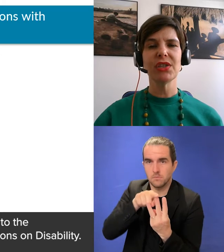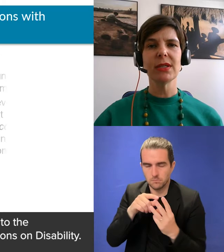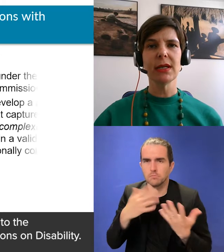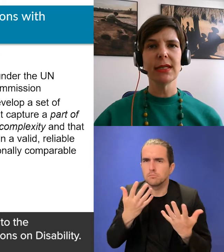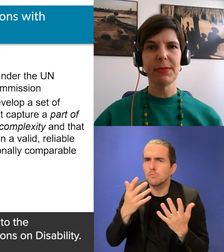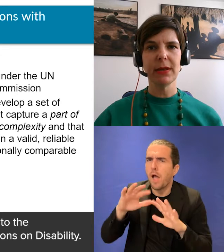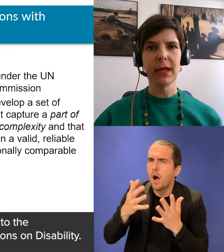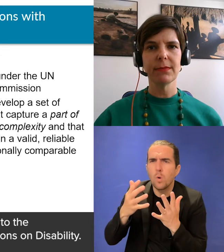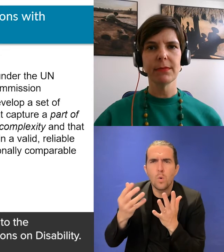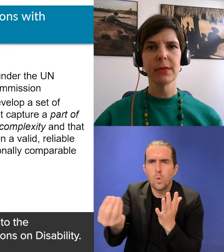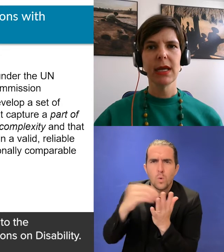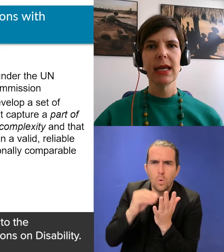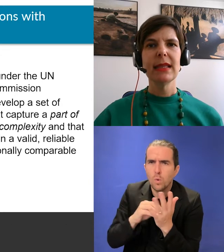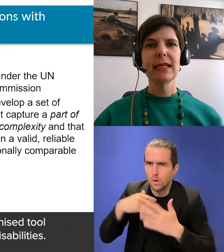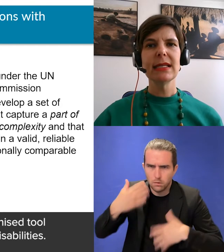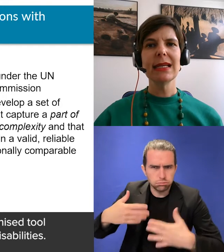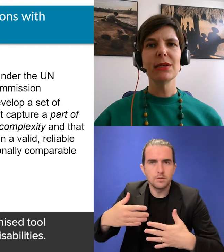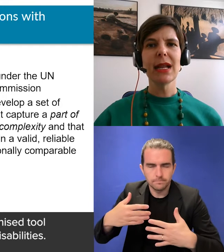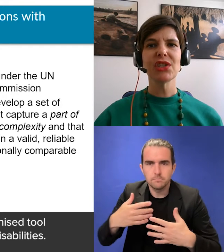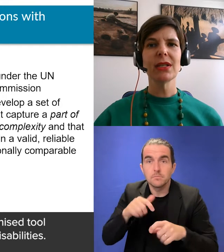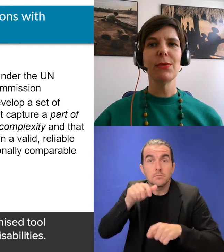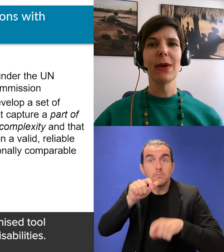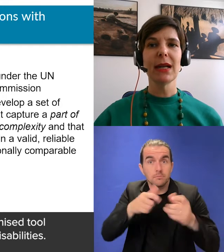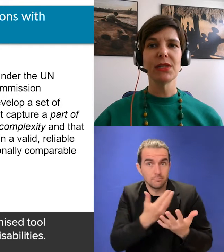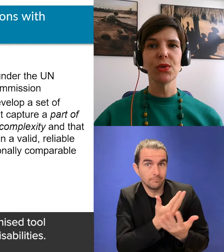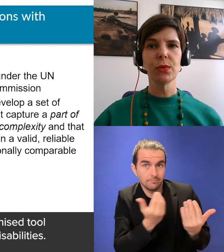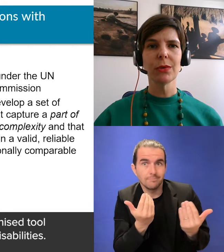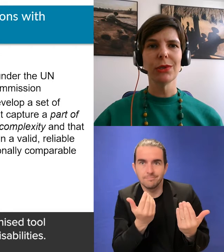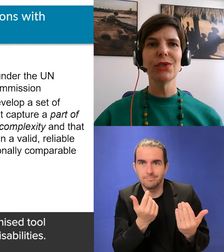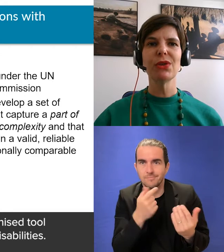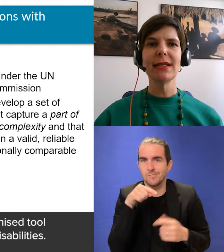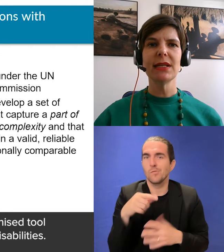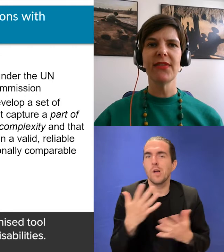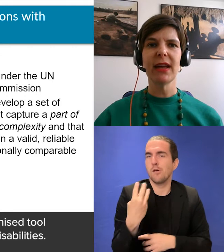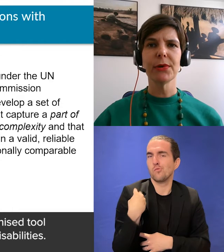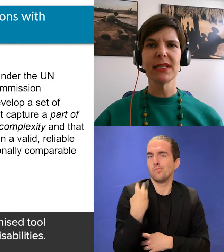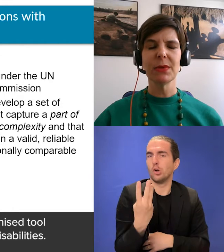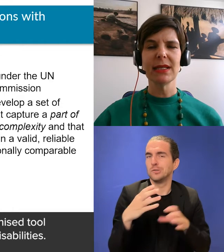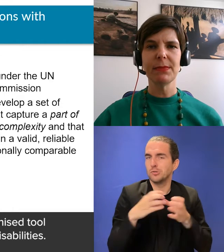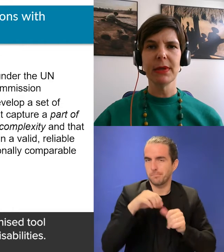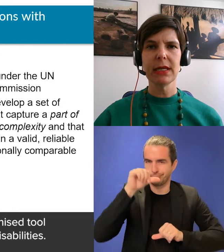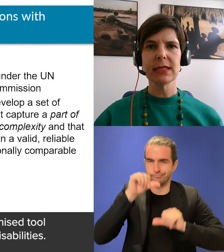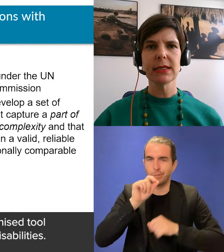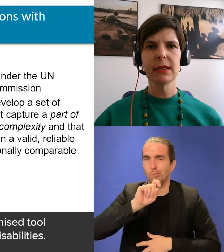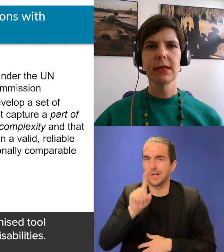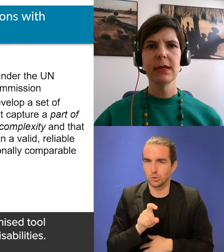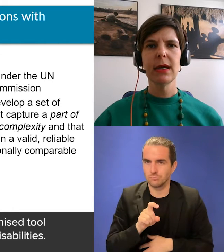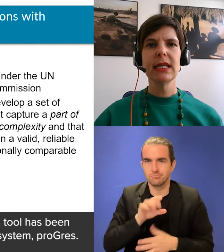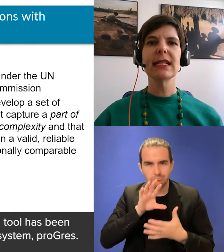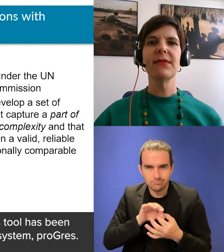set of questions on disability. This is an internationally recognized tool used to identify persons with